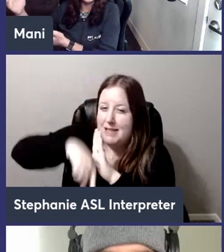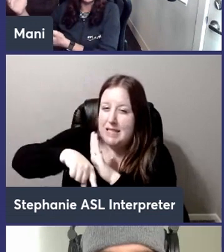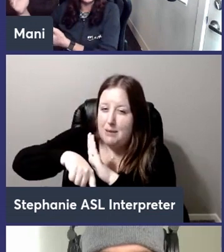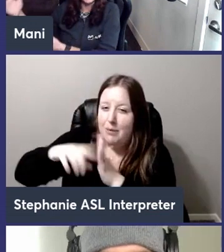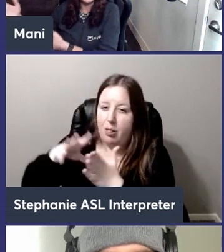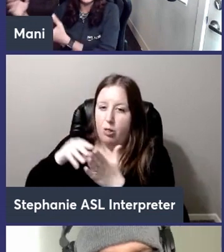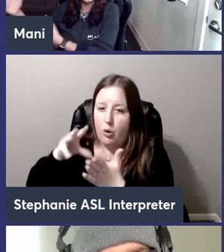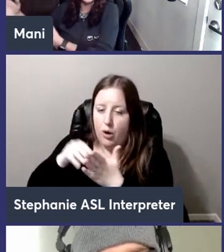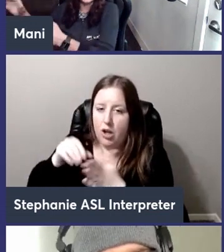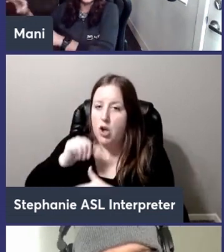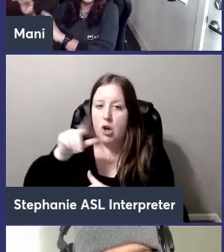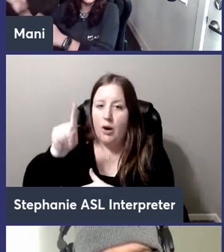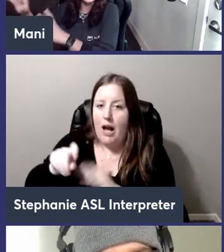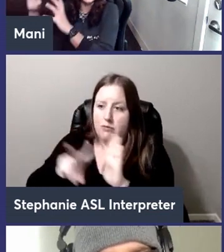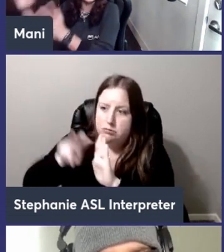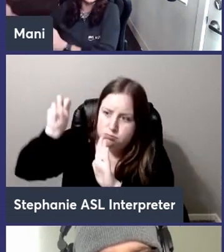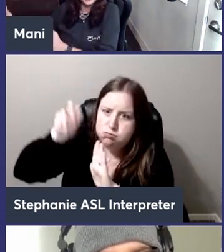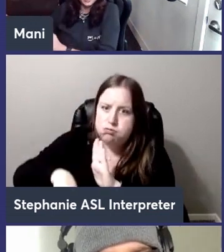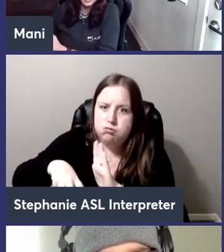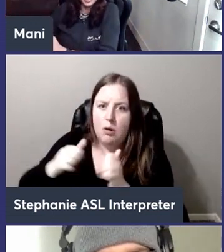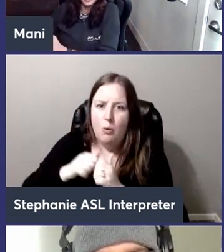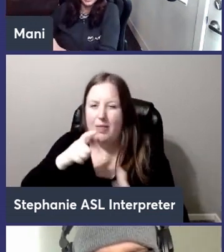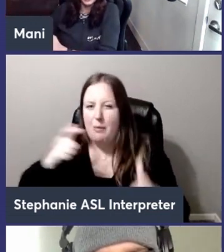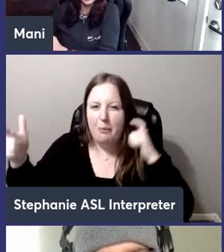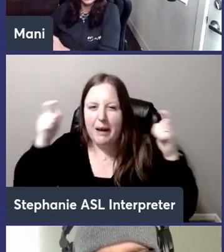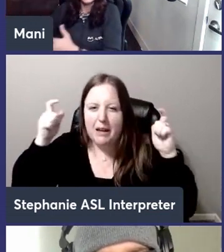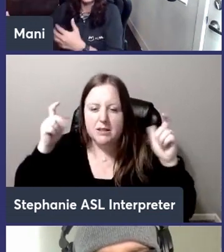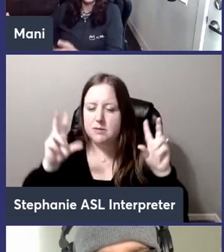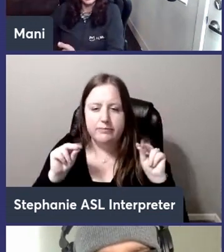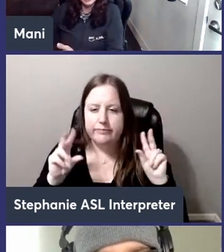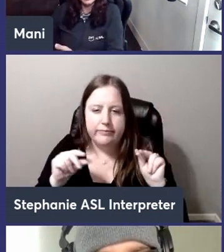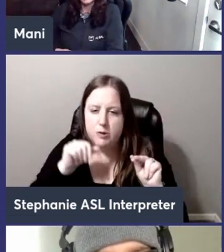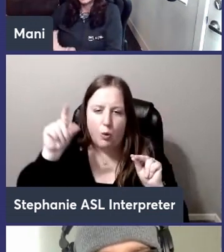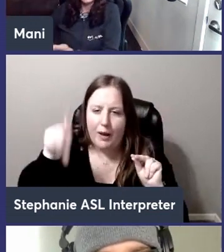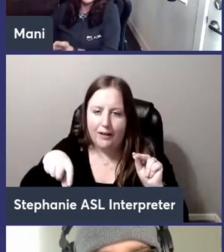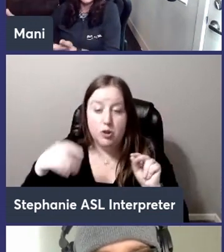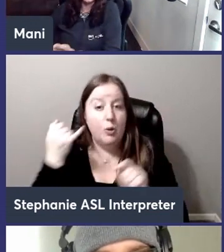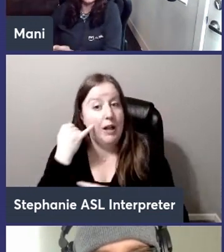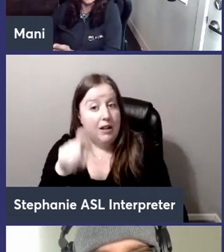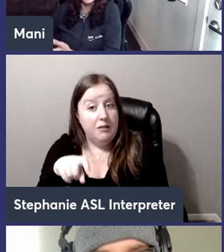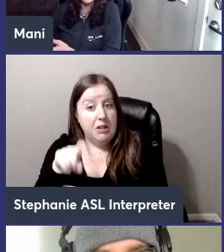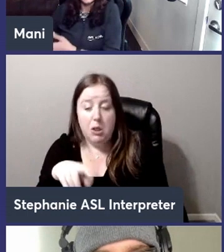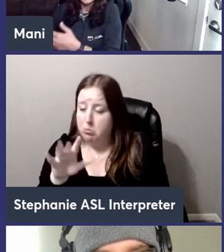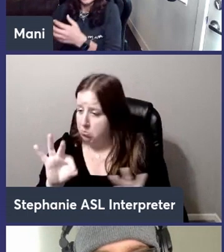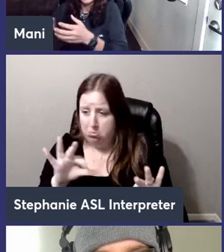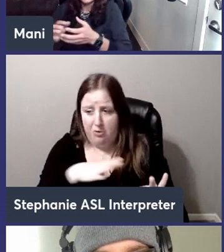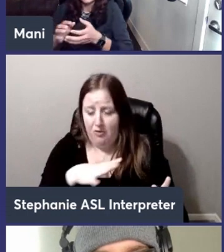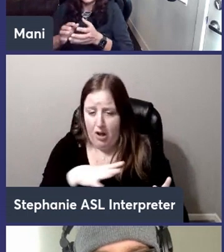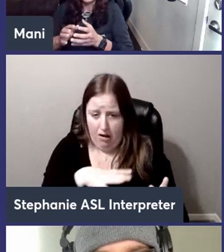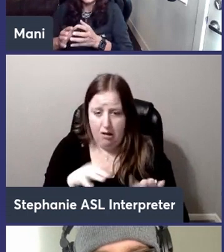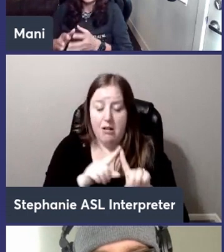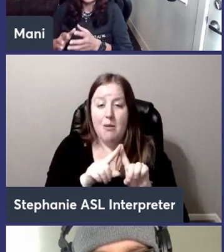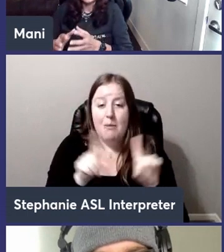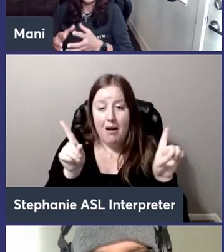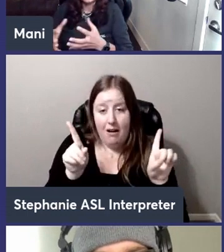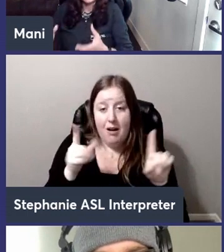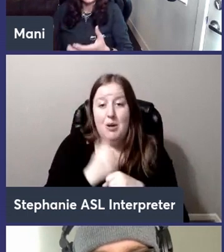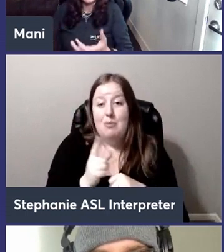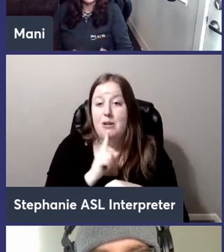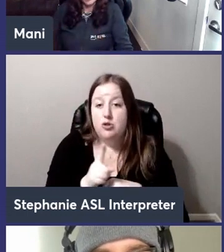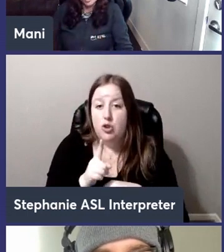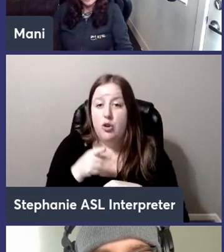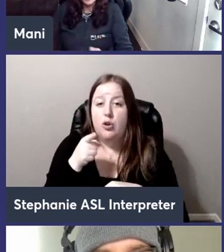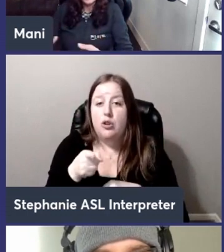to jump and start with the biggest and the greatest, which is out there. If you need it, definitely go for it. But make sure that you're